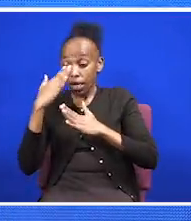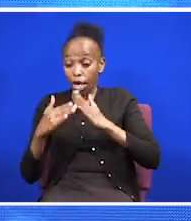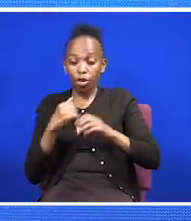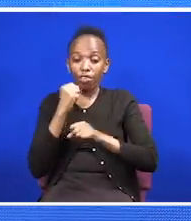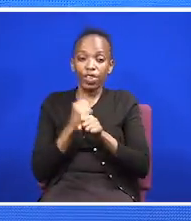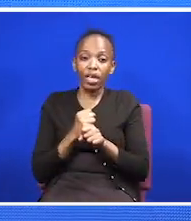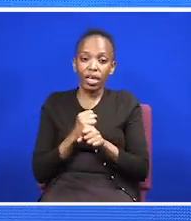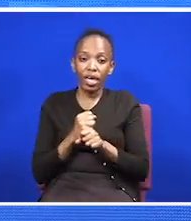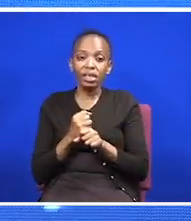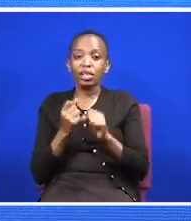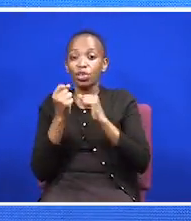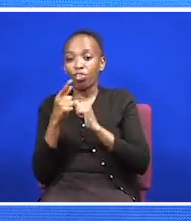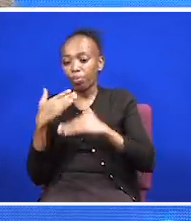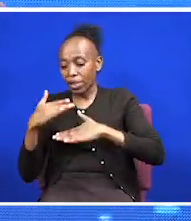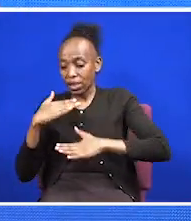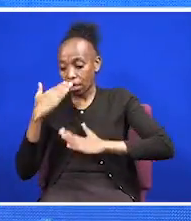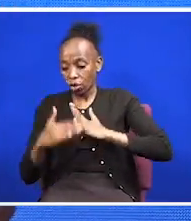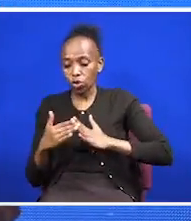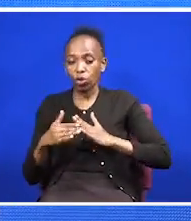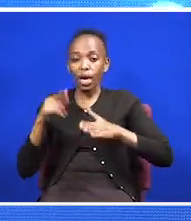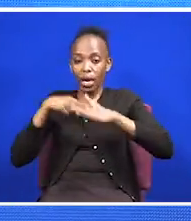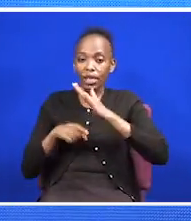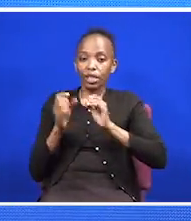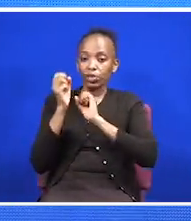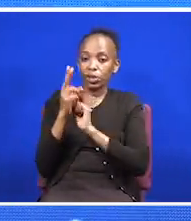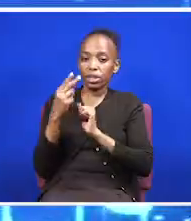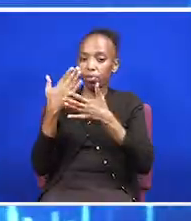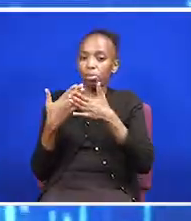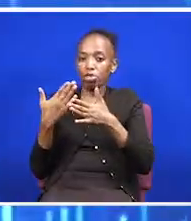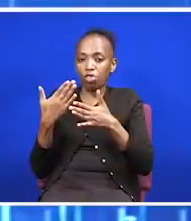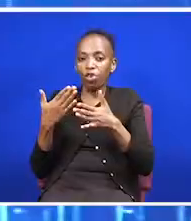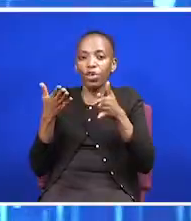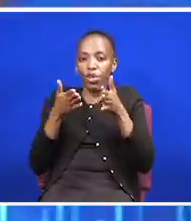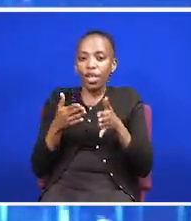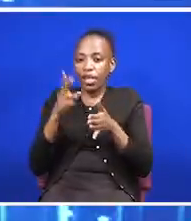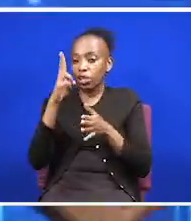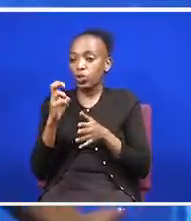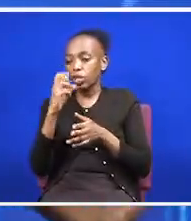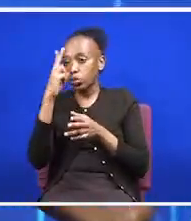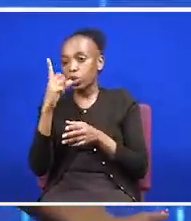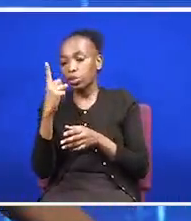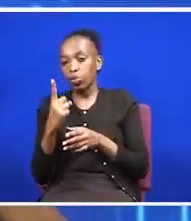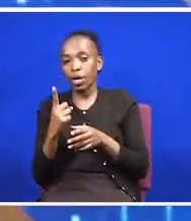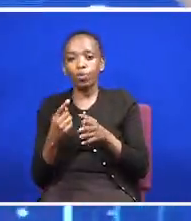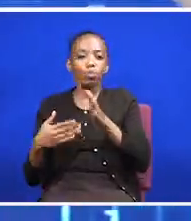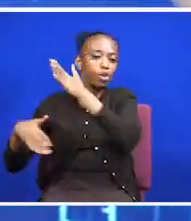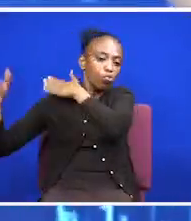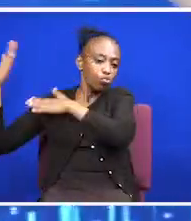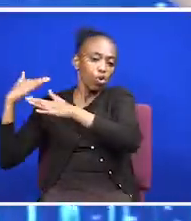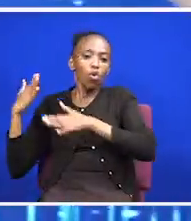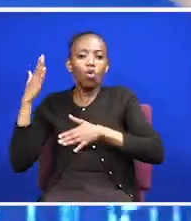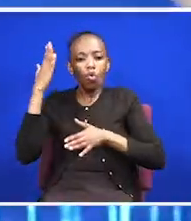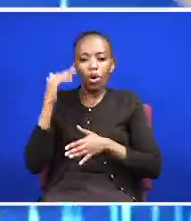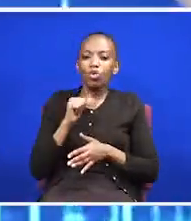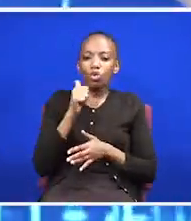year. See, November is coming to an end. We are getting into December. Before we know it, this 2021 will be a thing of the past. Why don't